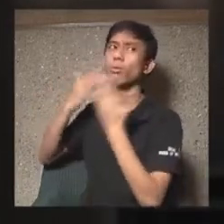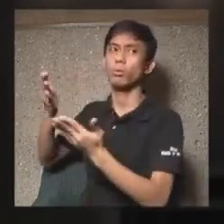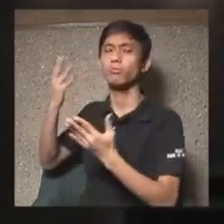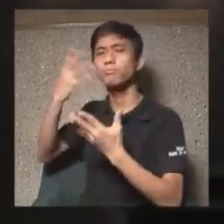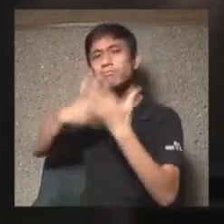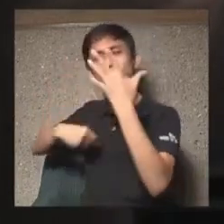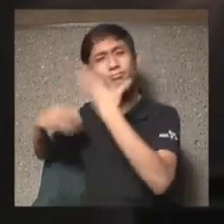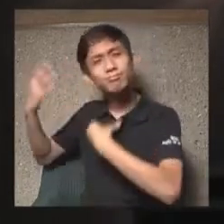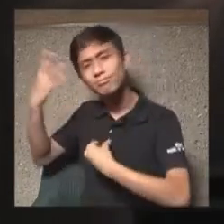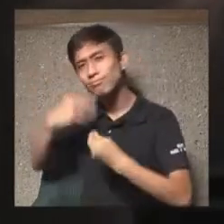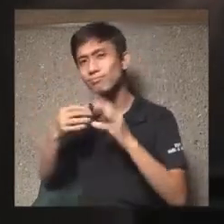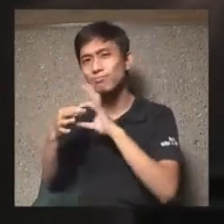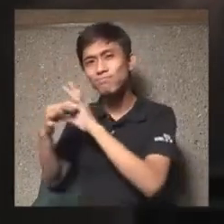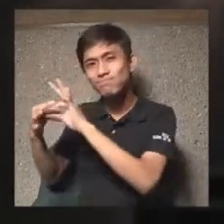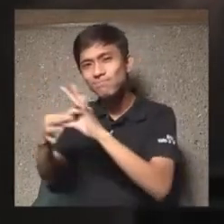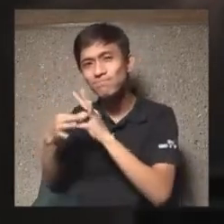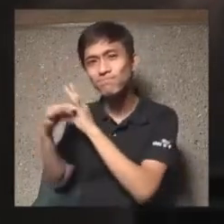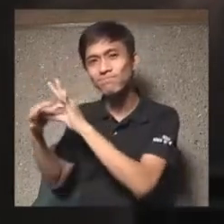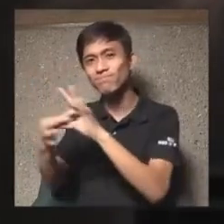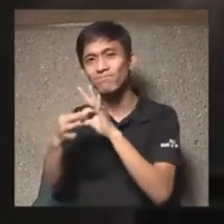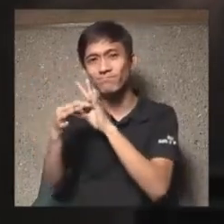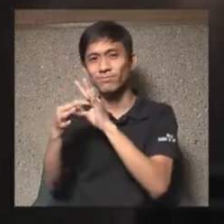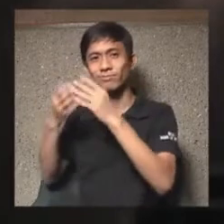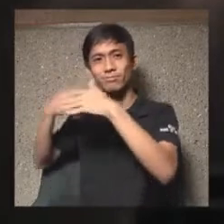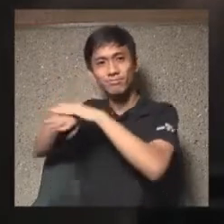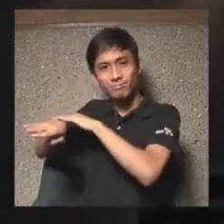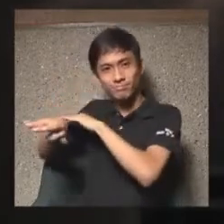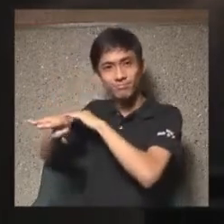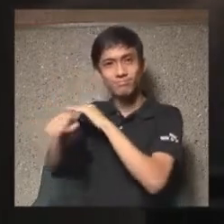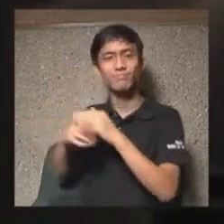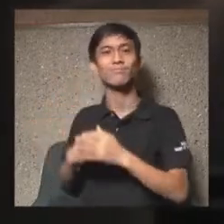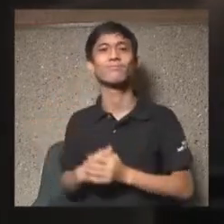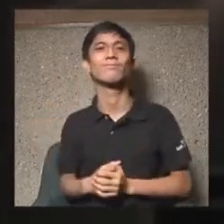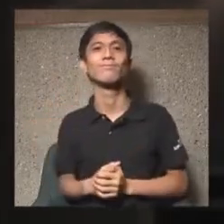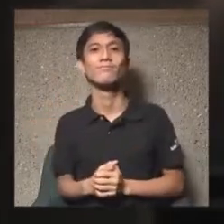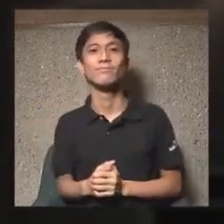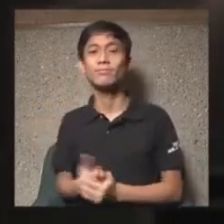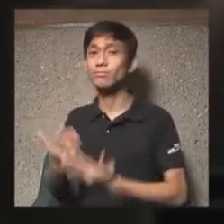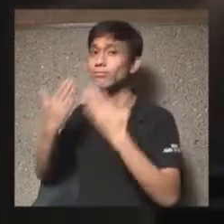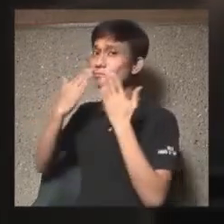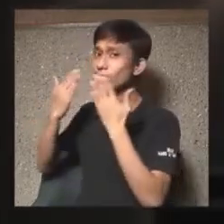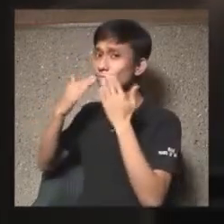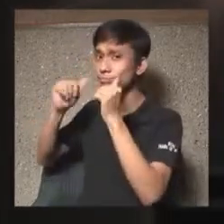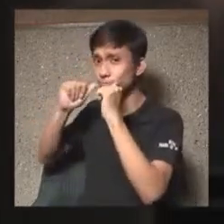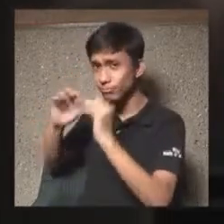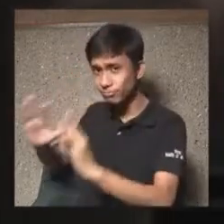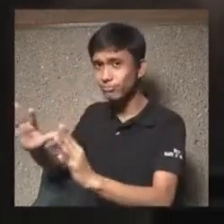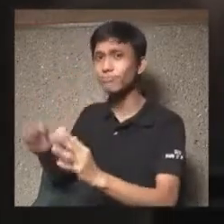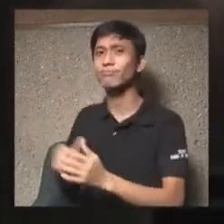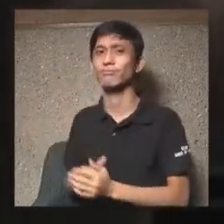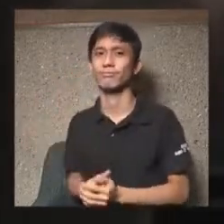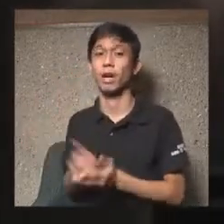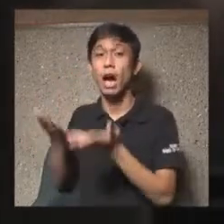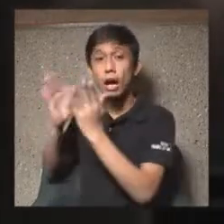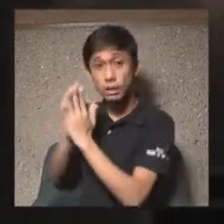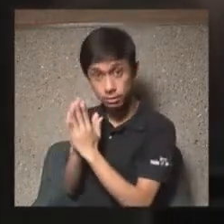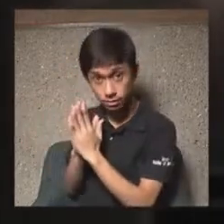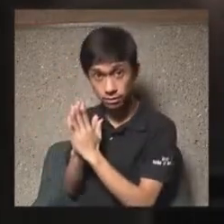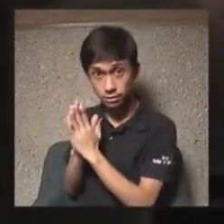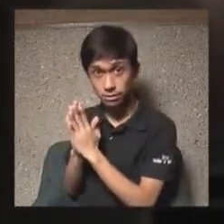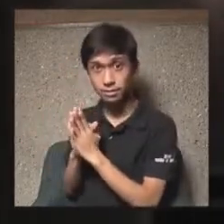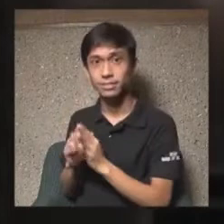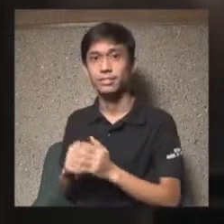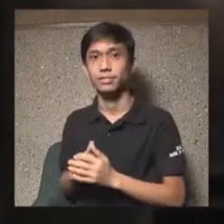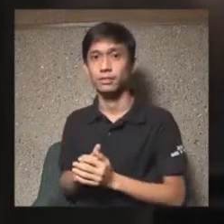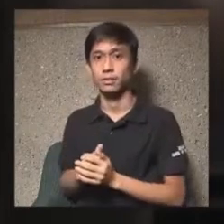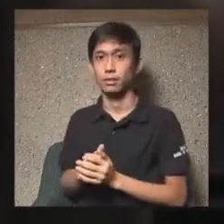we are entering into. Thank you for your blessing. Amen. You know, my eyes were closed,